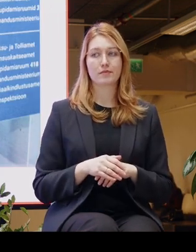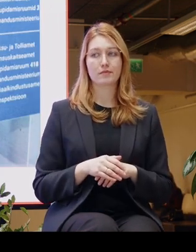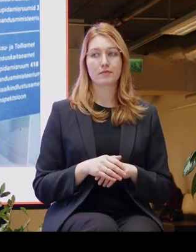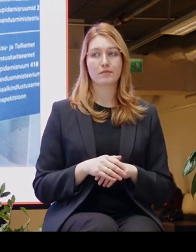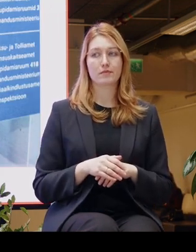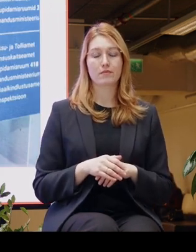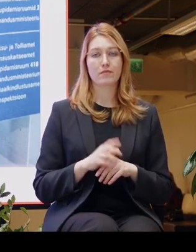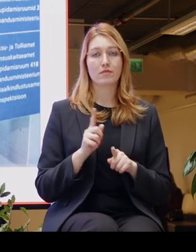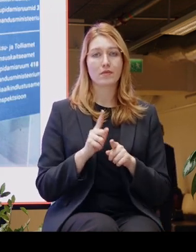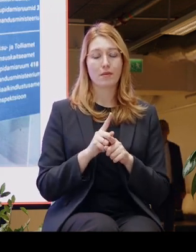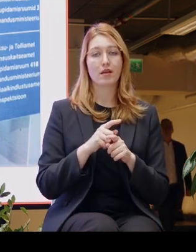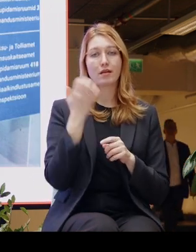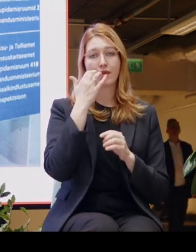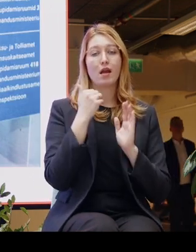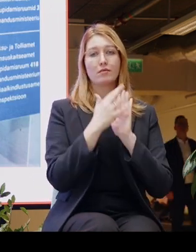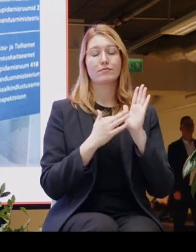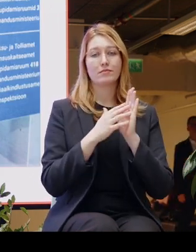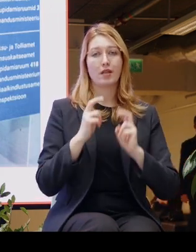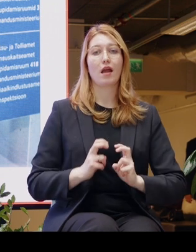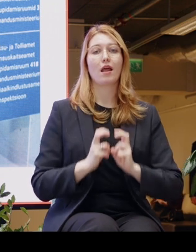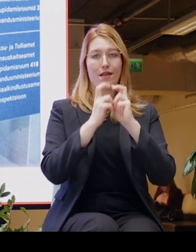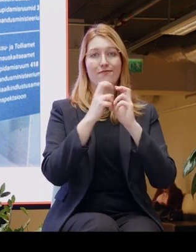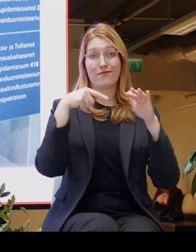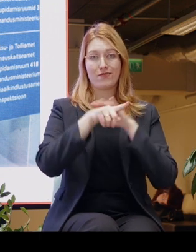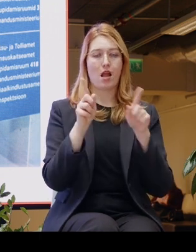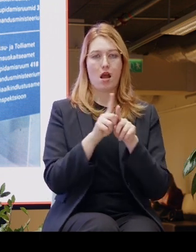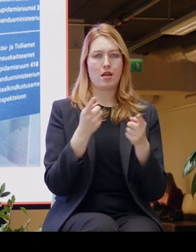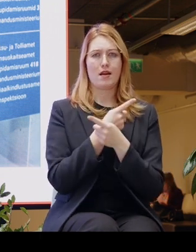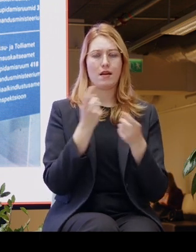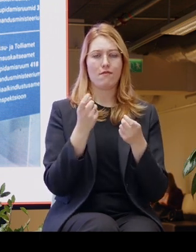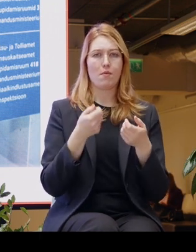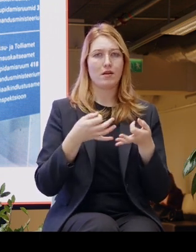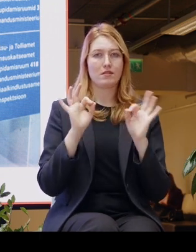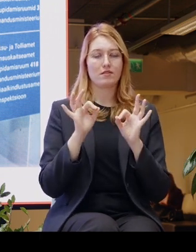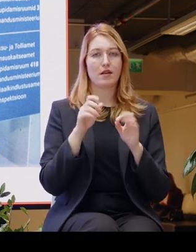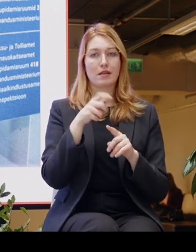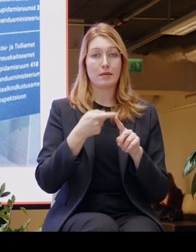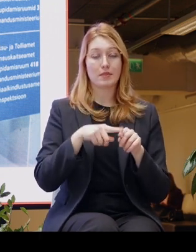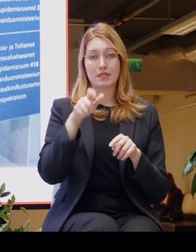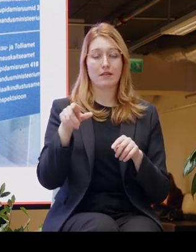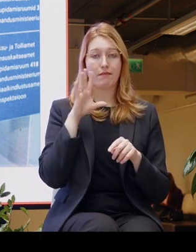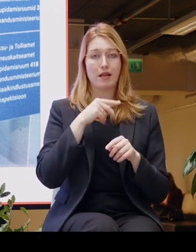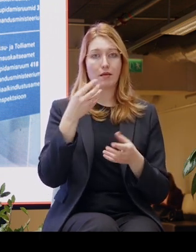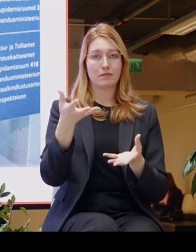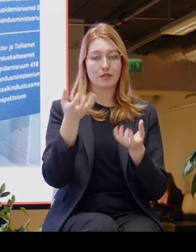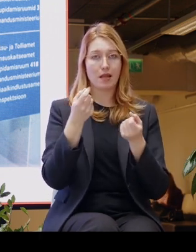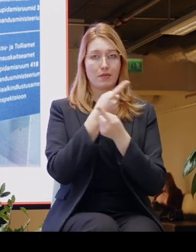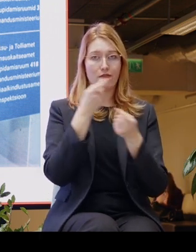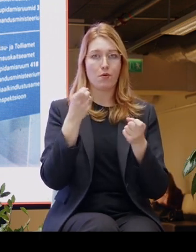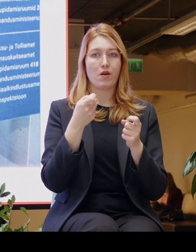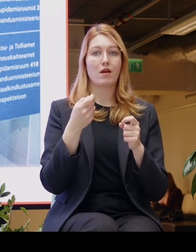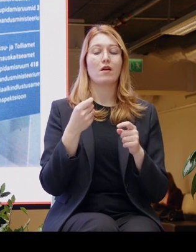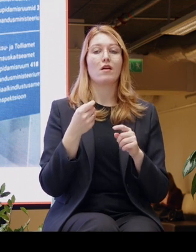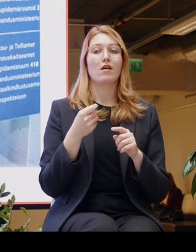Prill information in the elevator. This is also very important that people get the information, everybody,